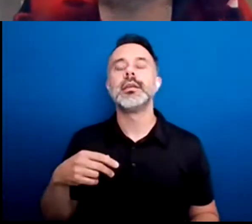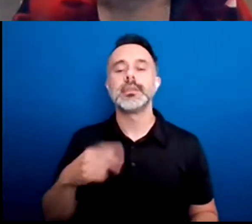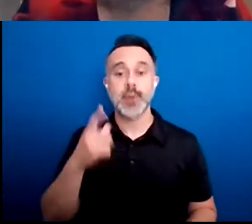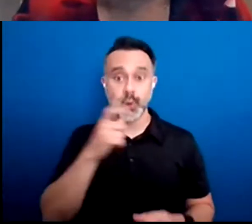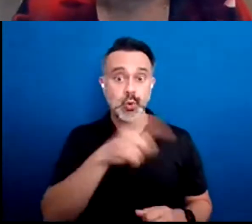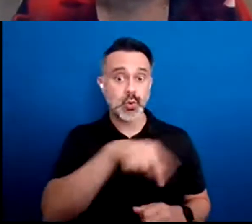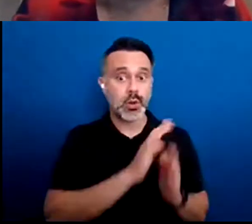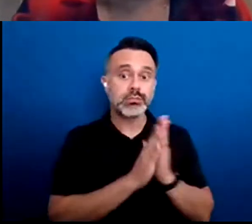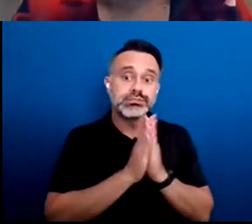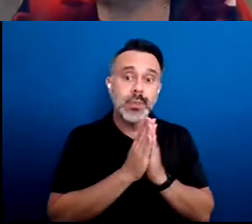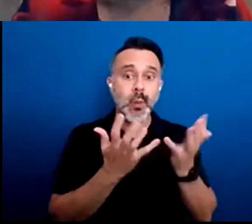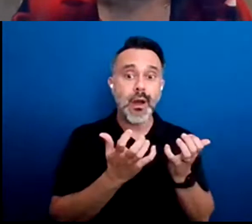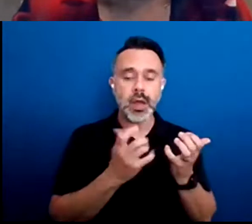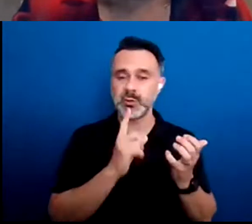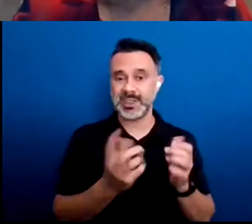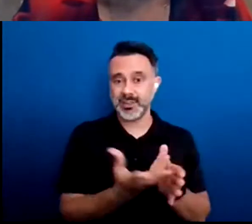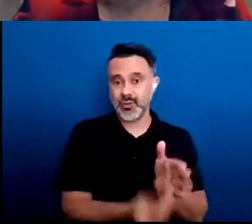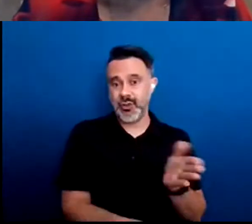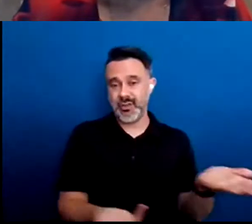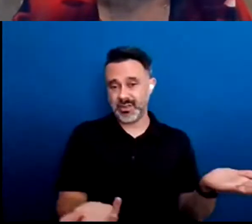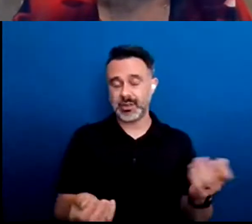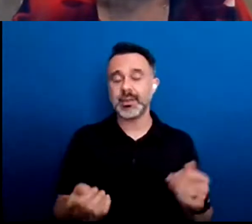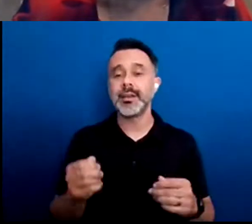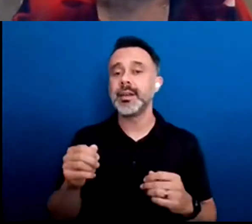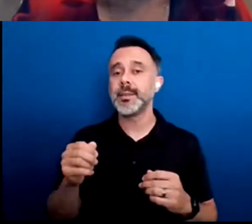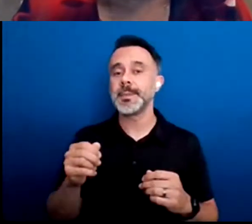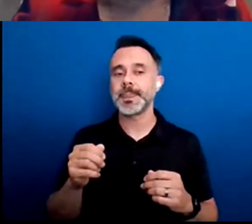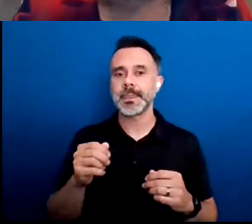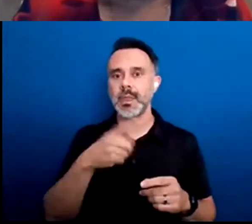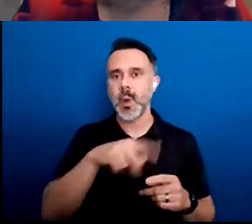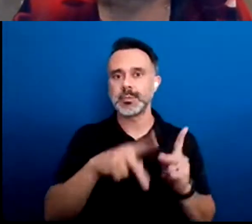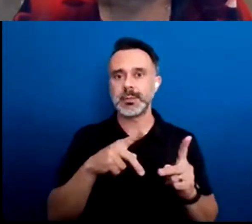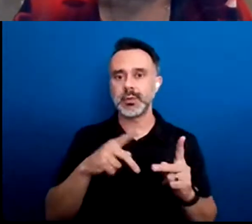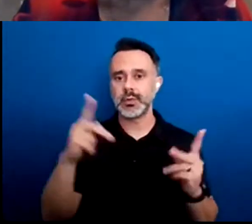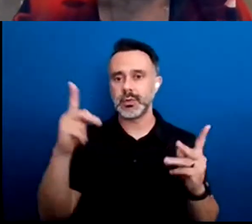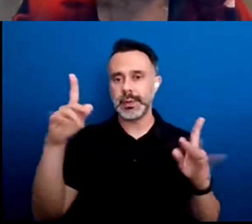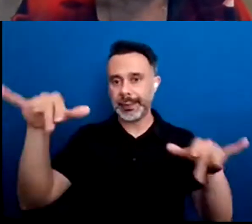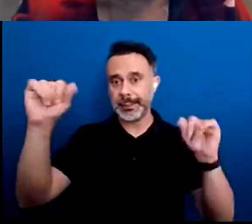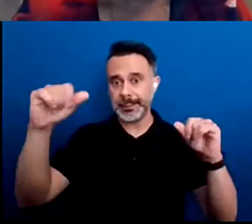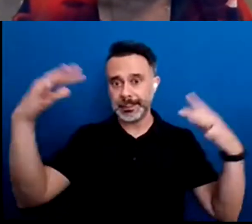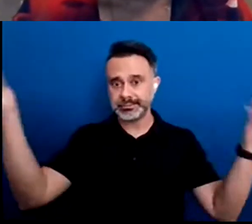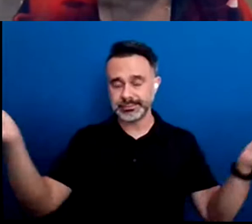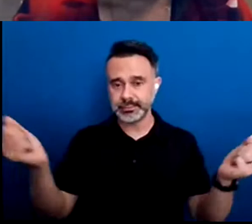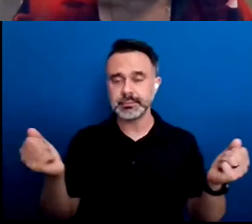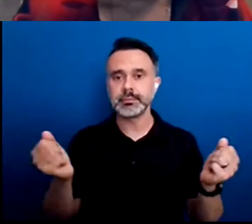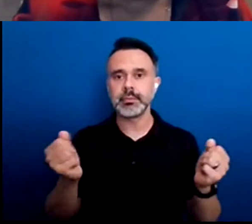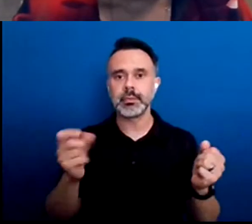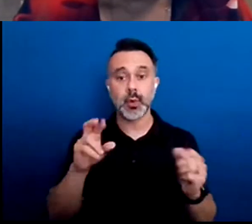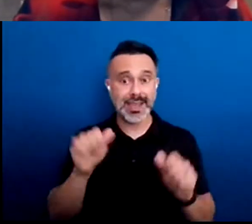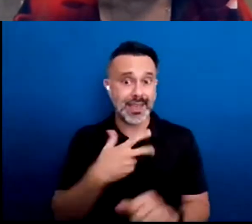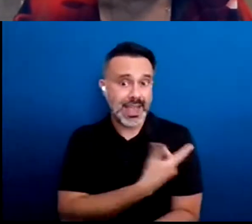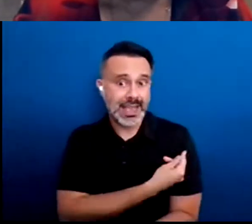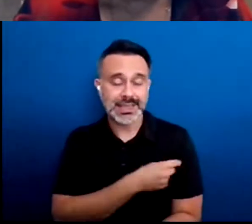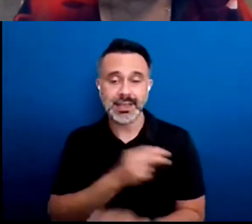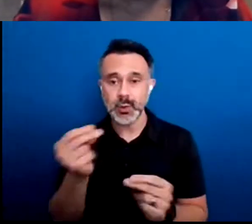they're gone, right? Those people, they disappear really quickly. They get vaccinated quickly now.